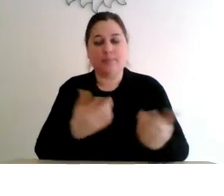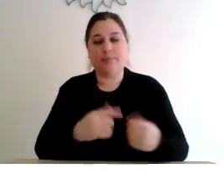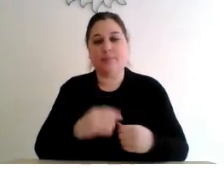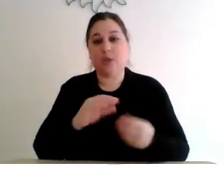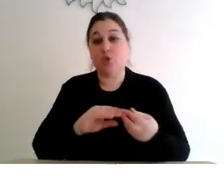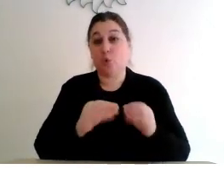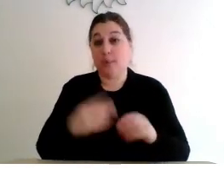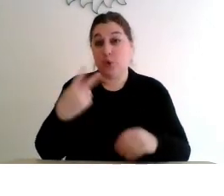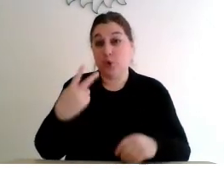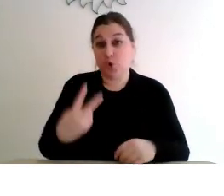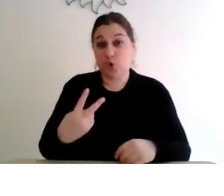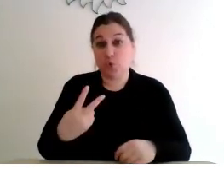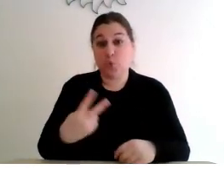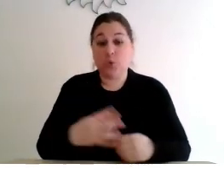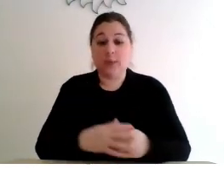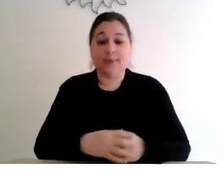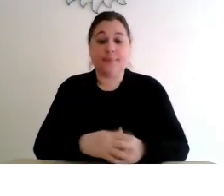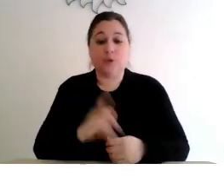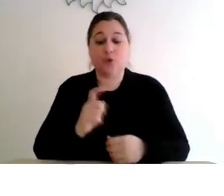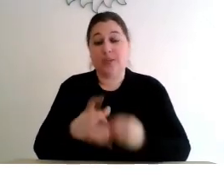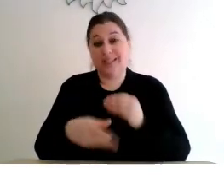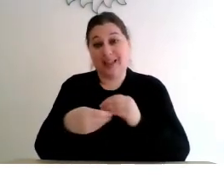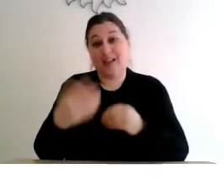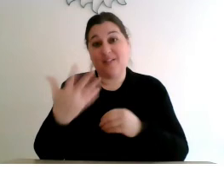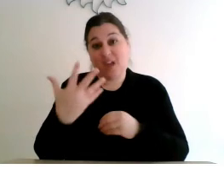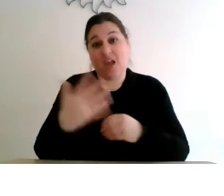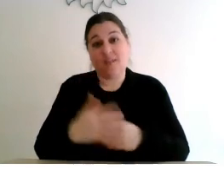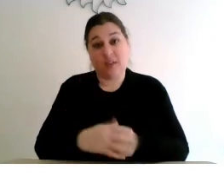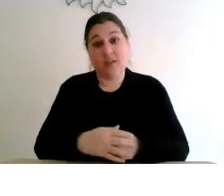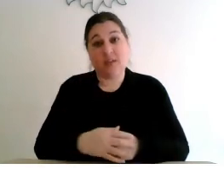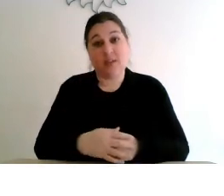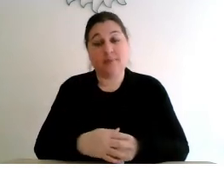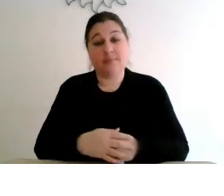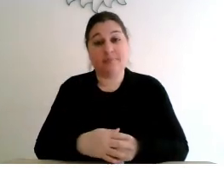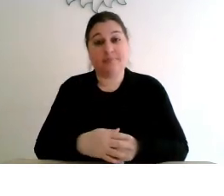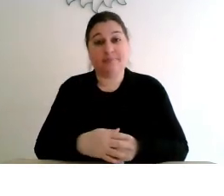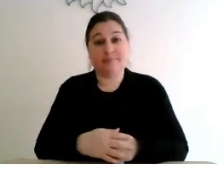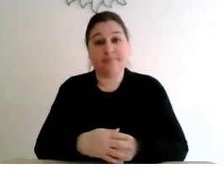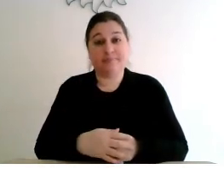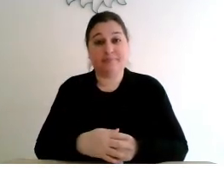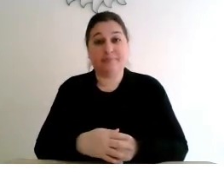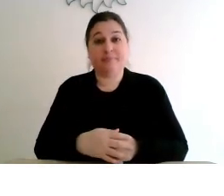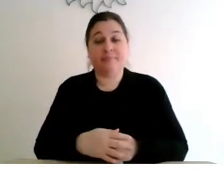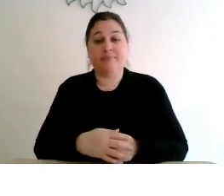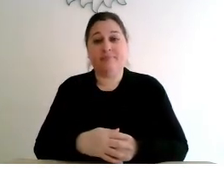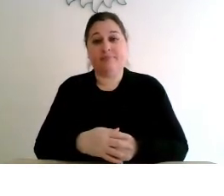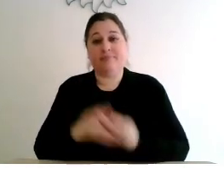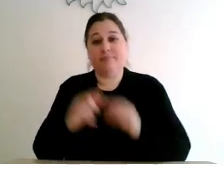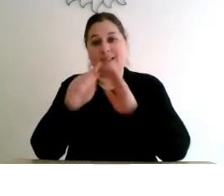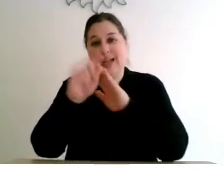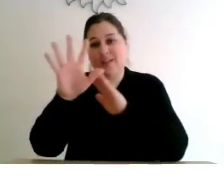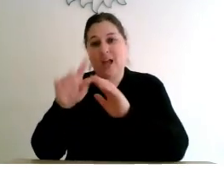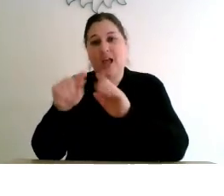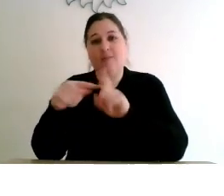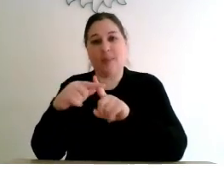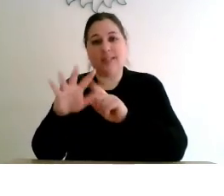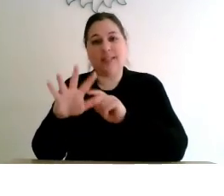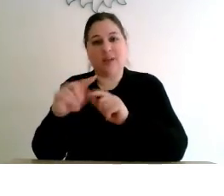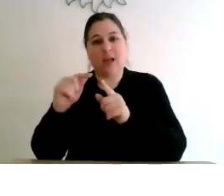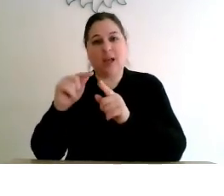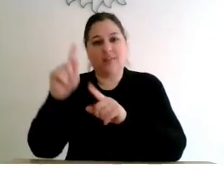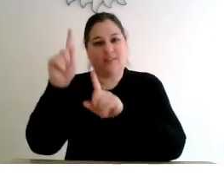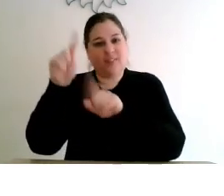For the next one, add 5. There's my next 0 pair. They're opposites. They create